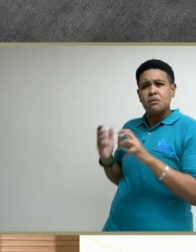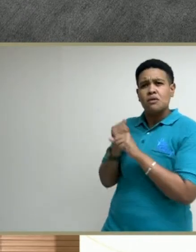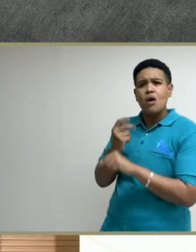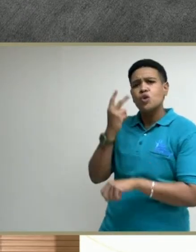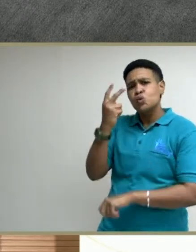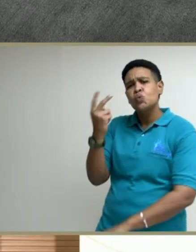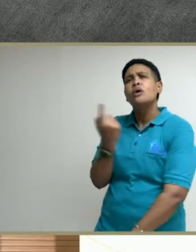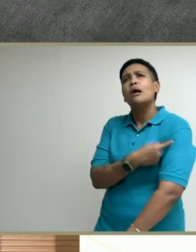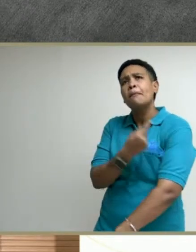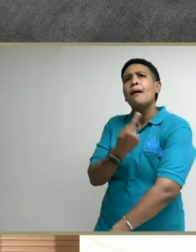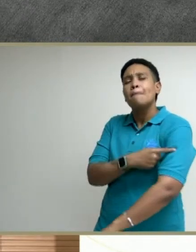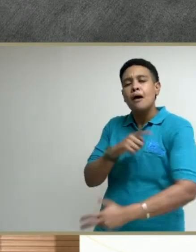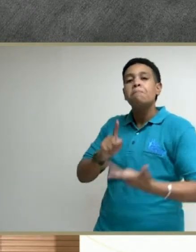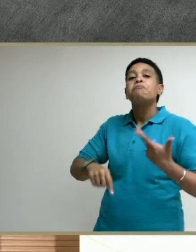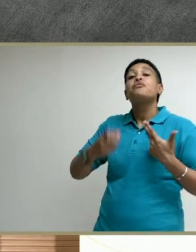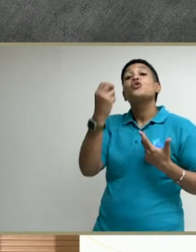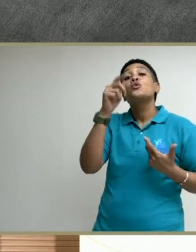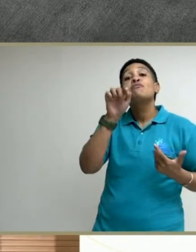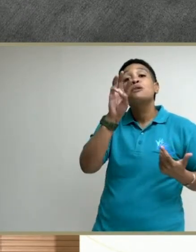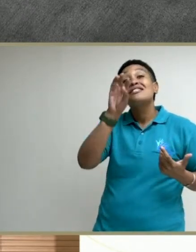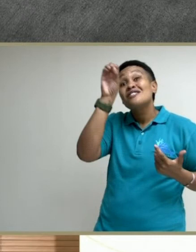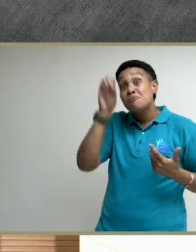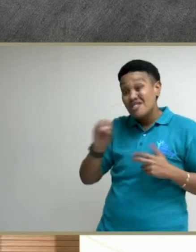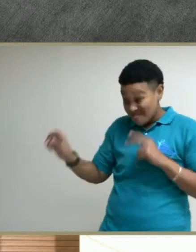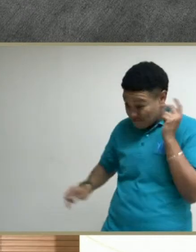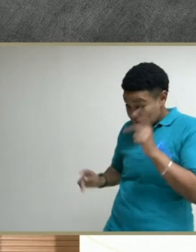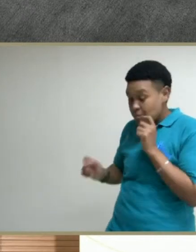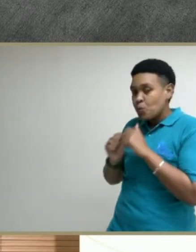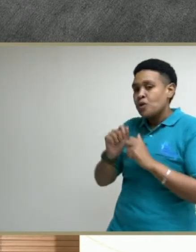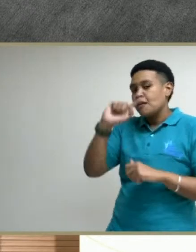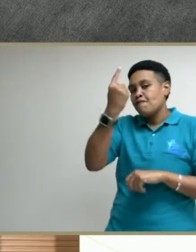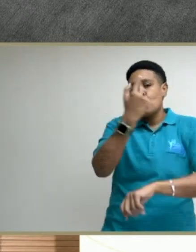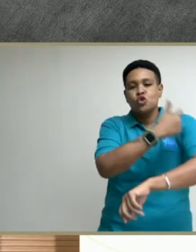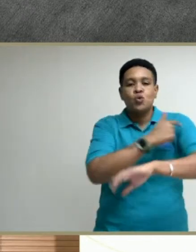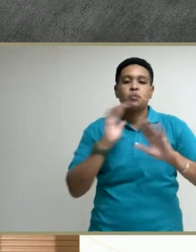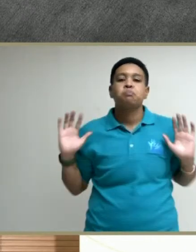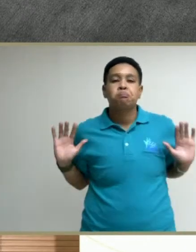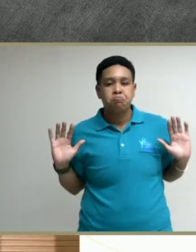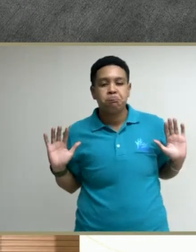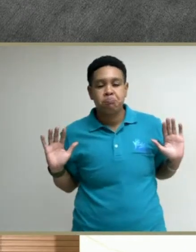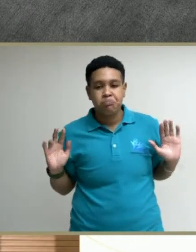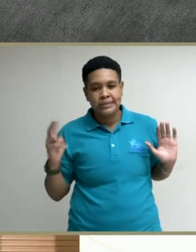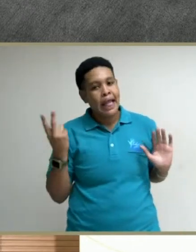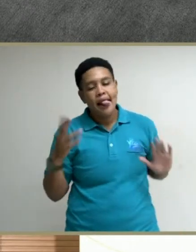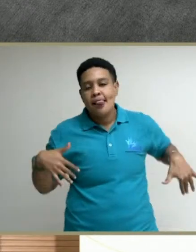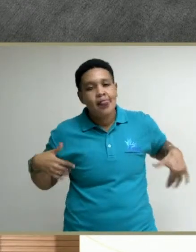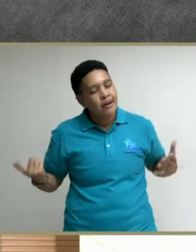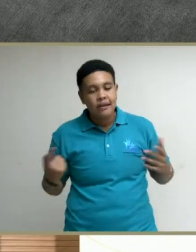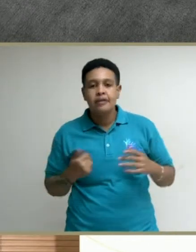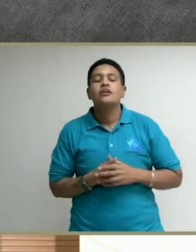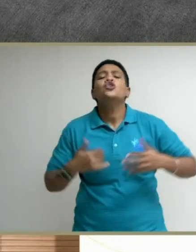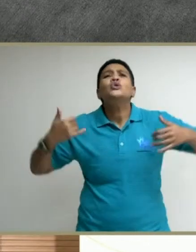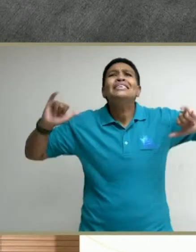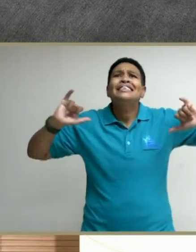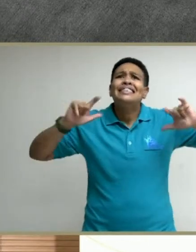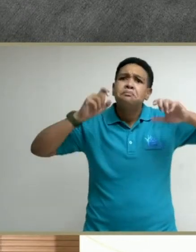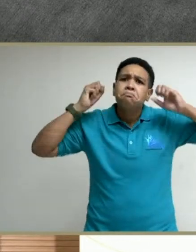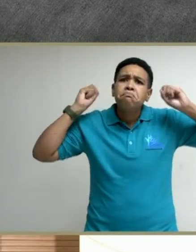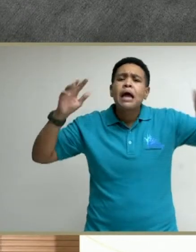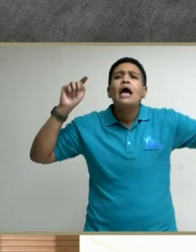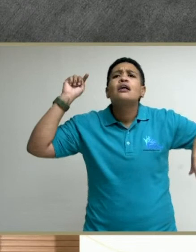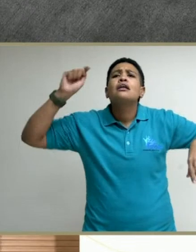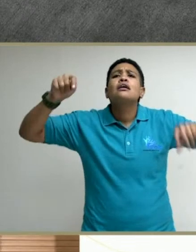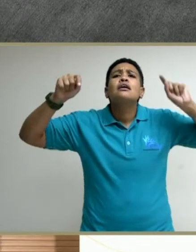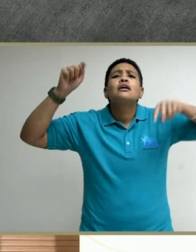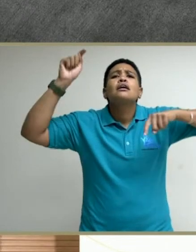2 doses, and 12.6% of persons with first doses only. So still there is a large number of